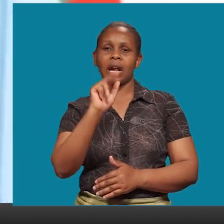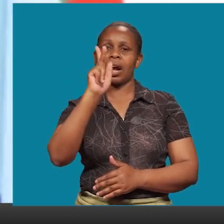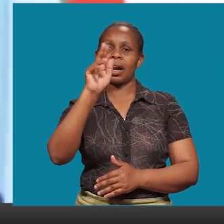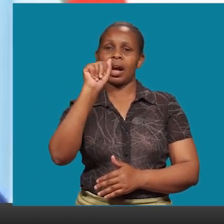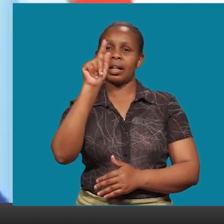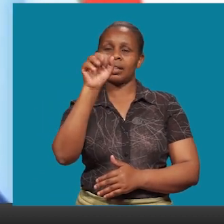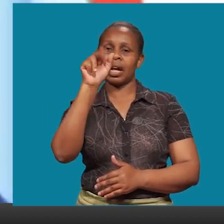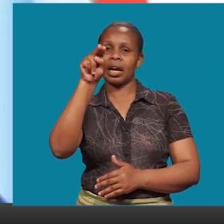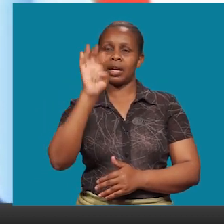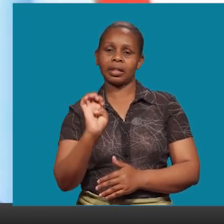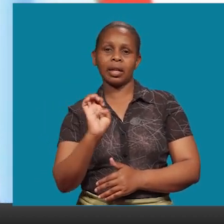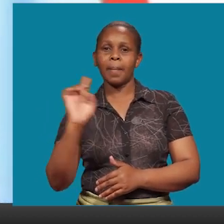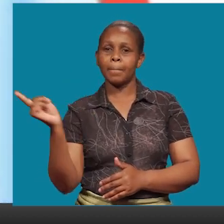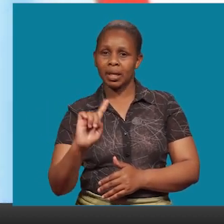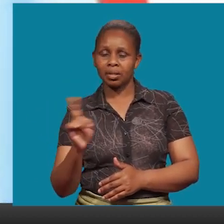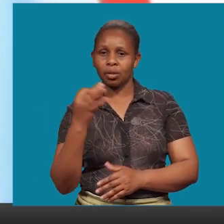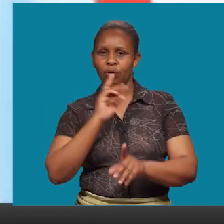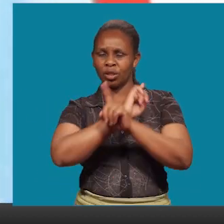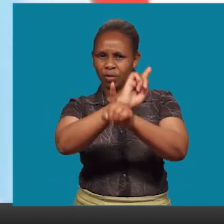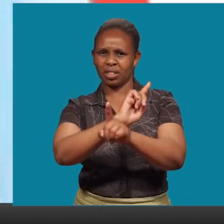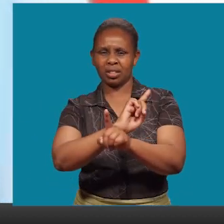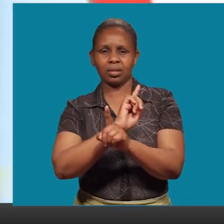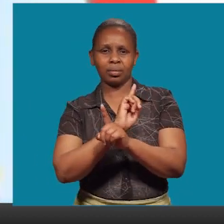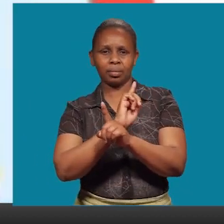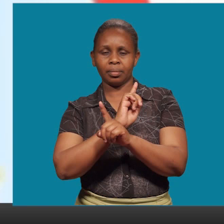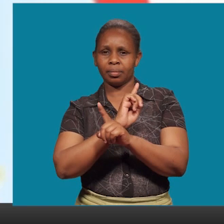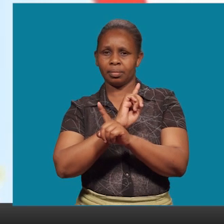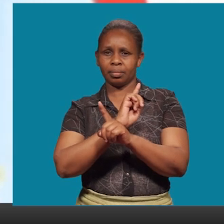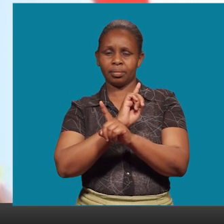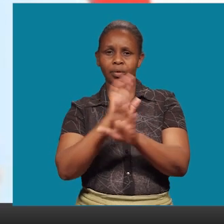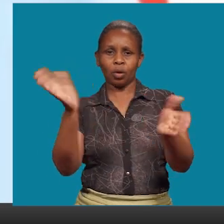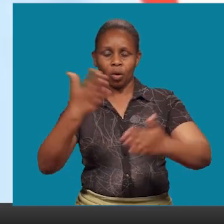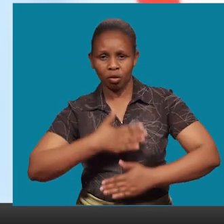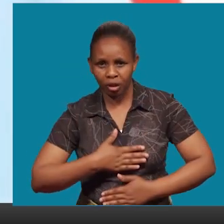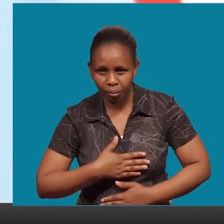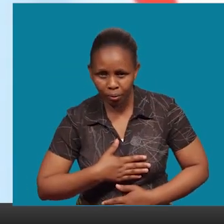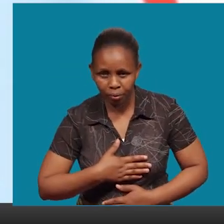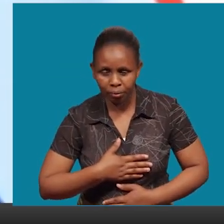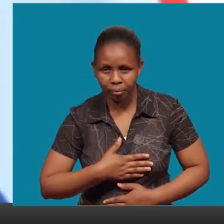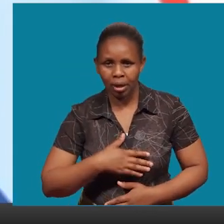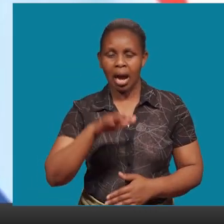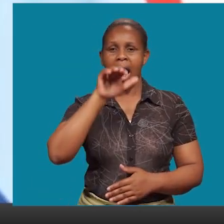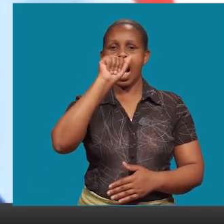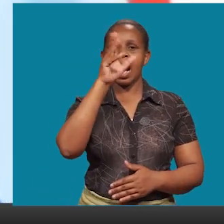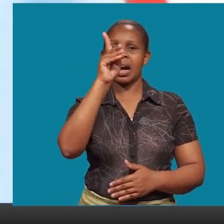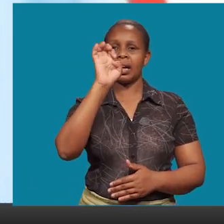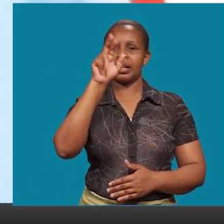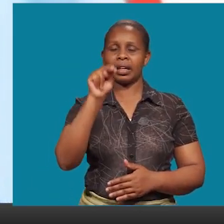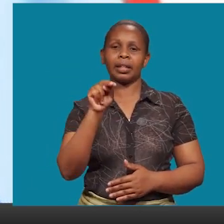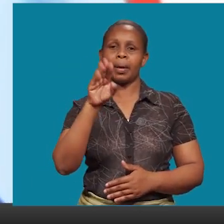Action, the Honorable Aisha Jumwa Katana, Ministry of Defense,